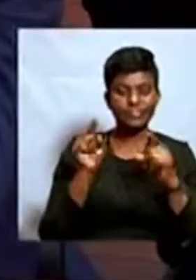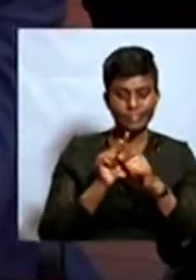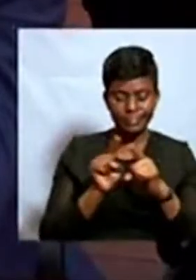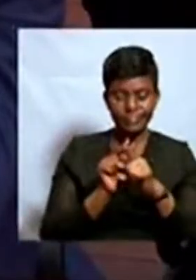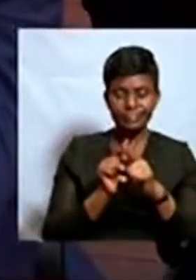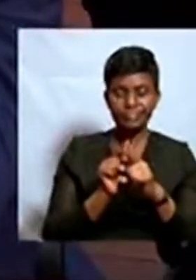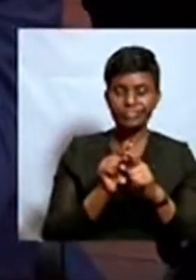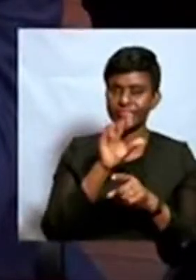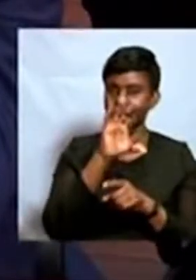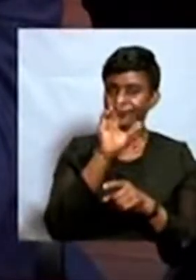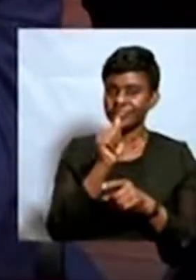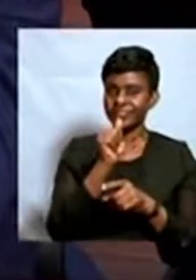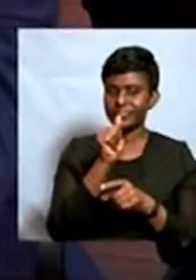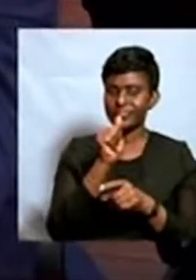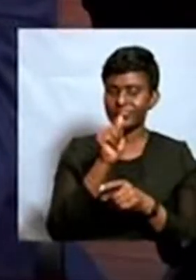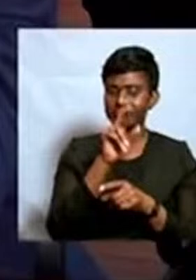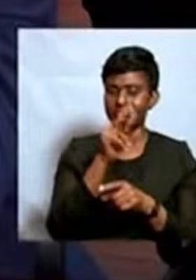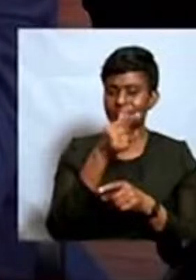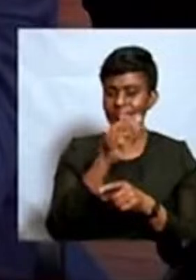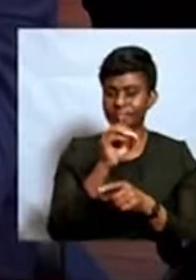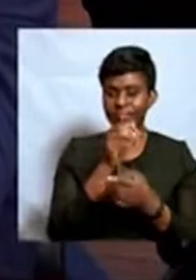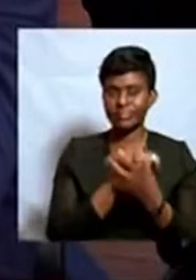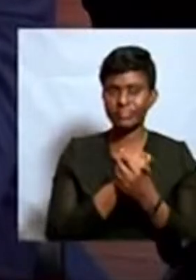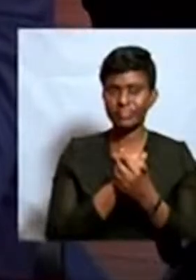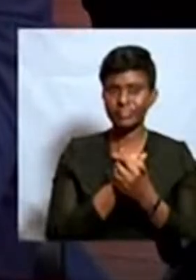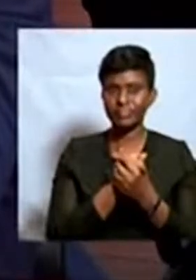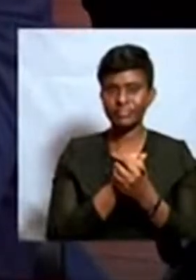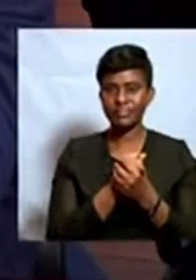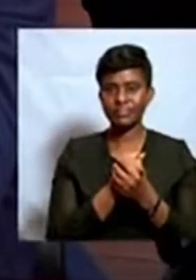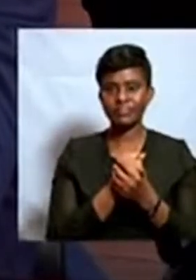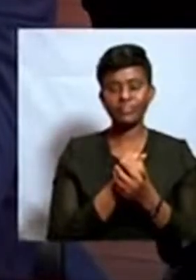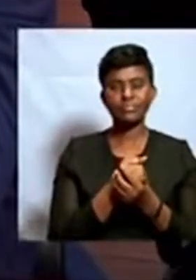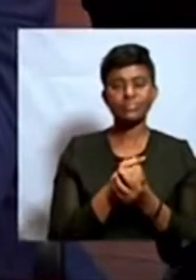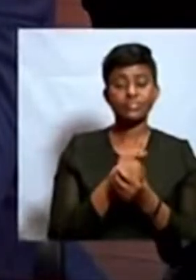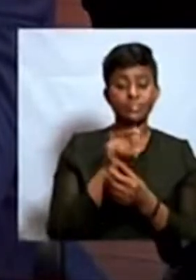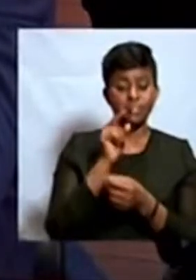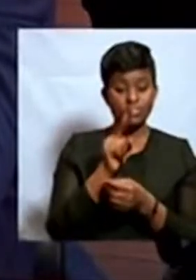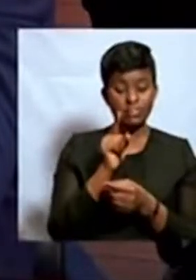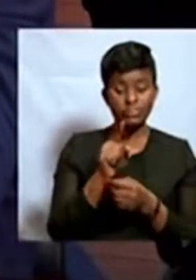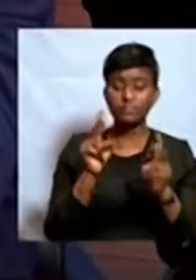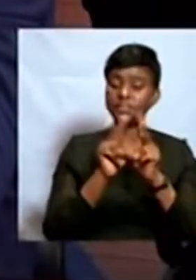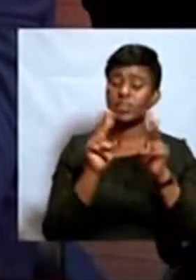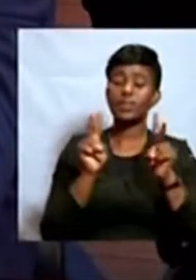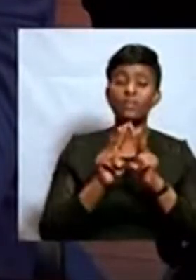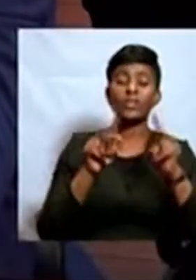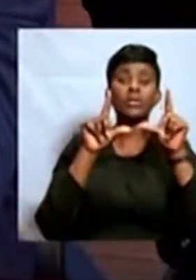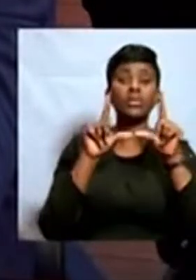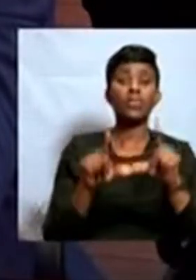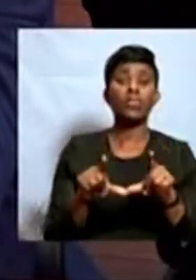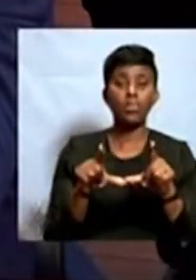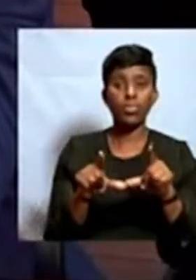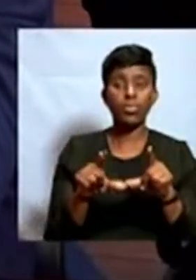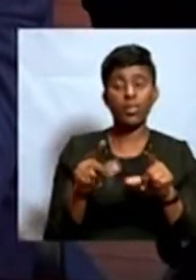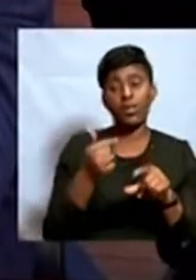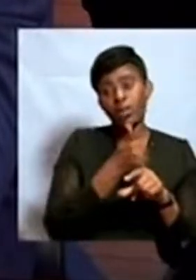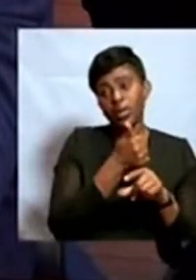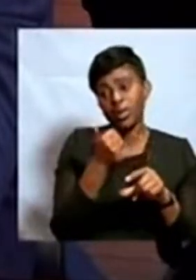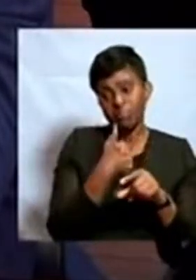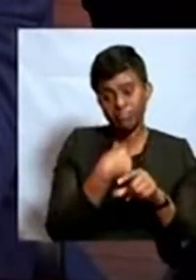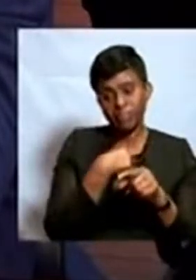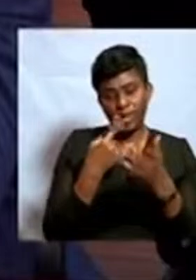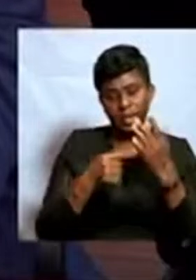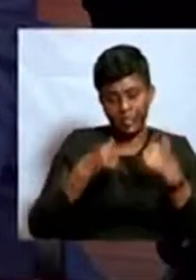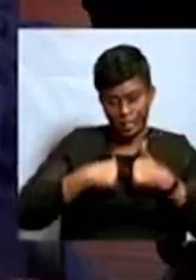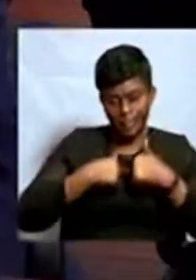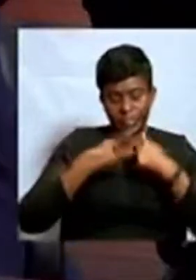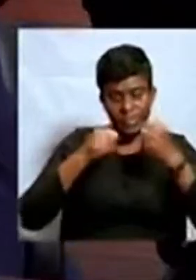cargo traffic is very, very low. So in other words, what I'm trying to say is